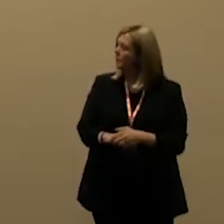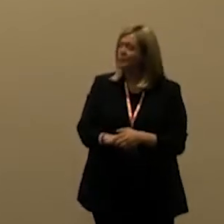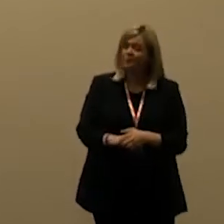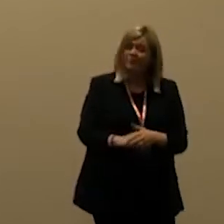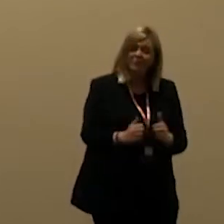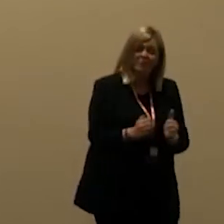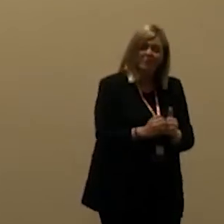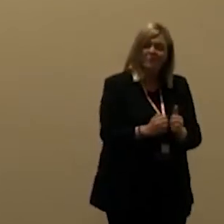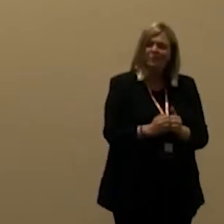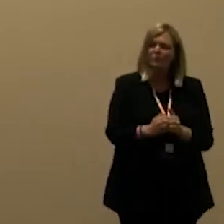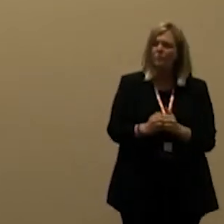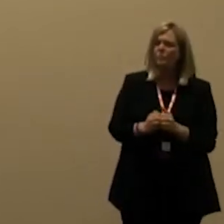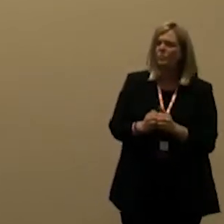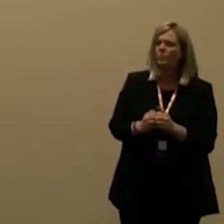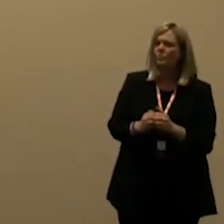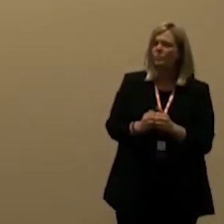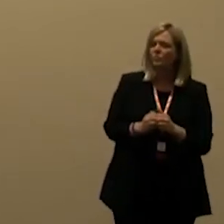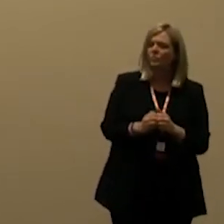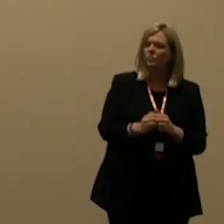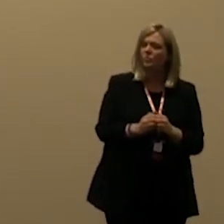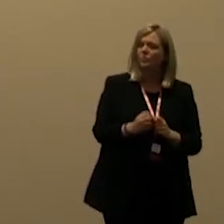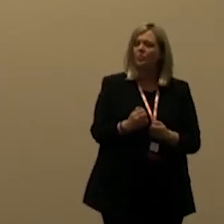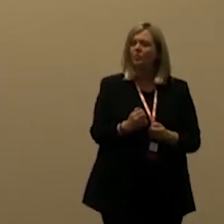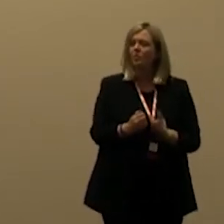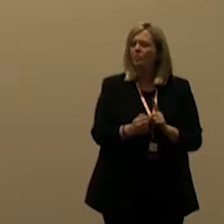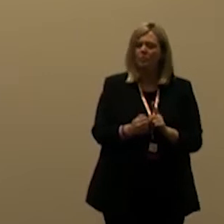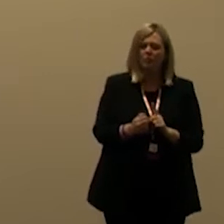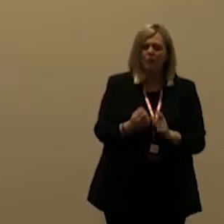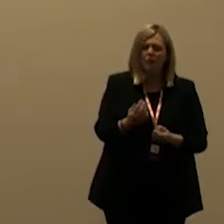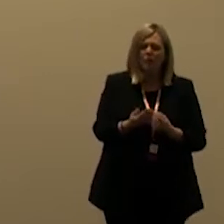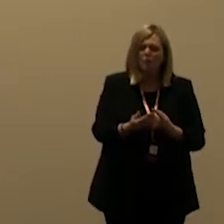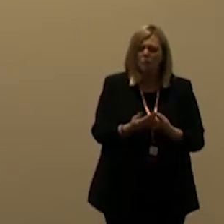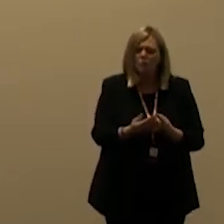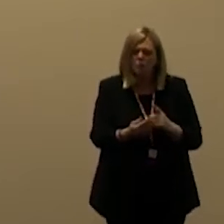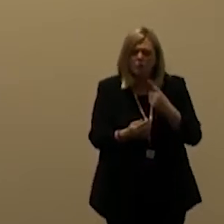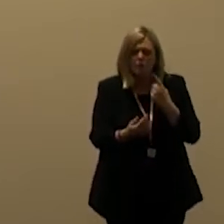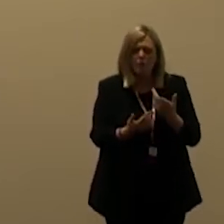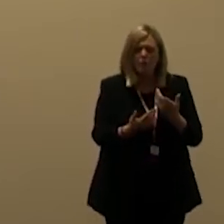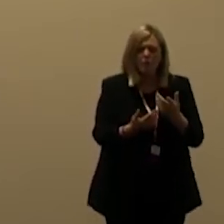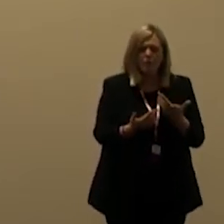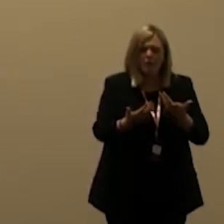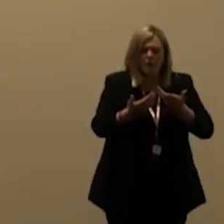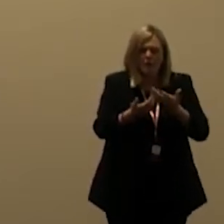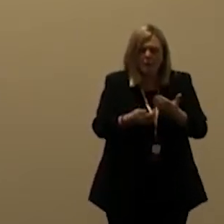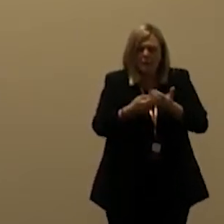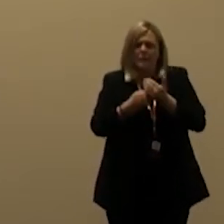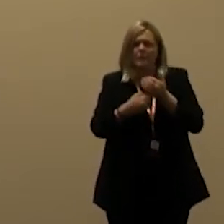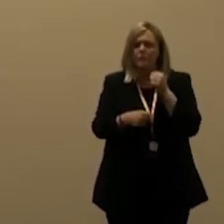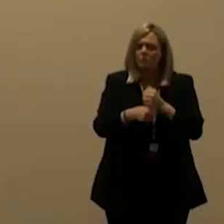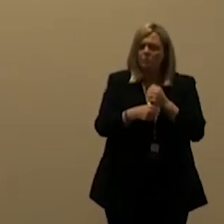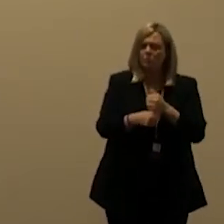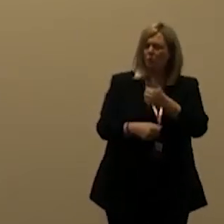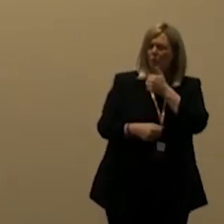Absolutely. And what happens if we do huddle in our generation? We are so used to gathering ourselves with our